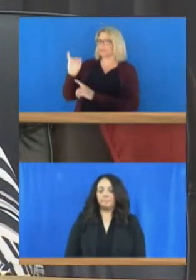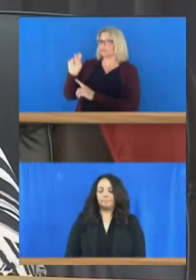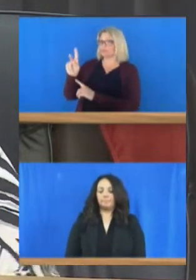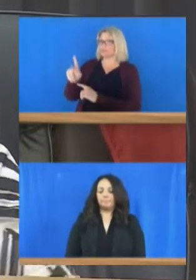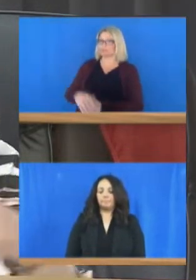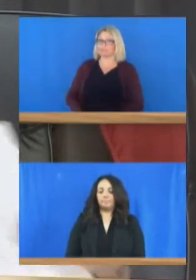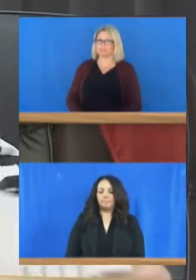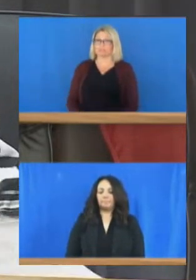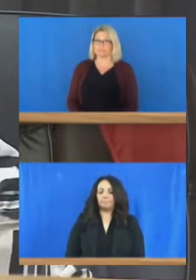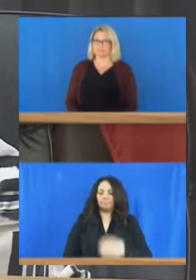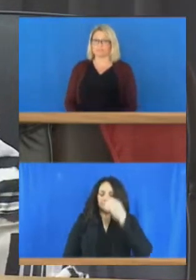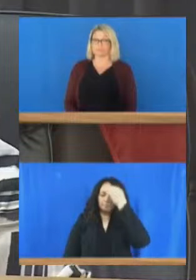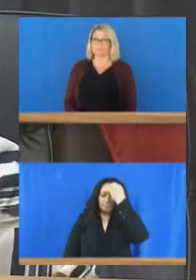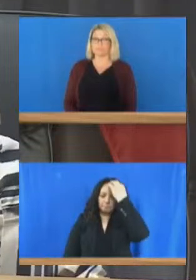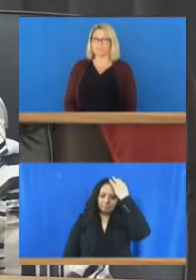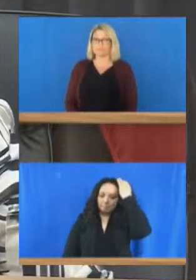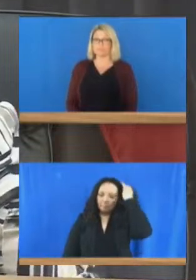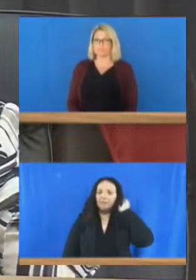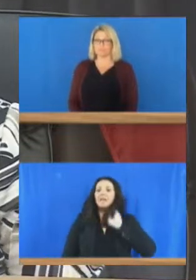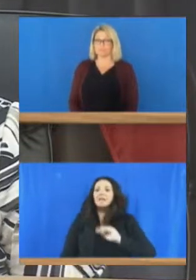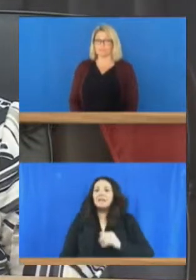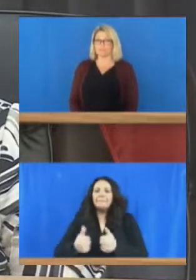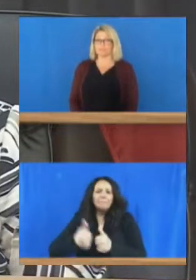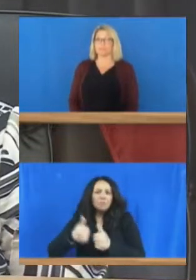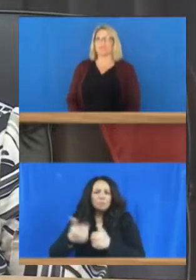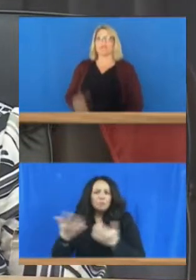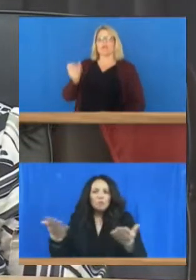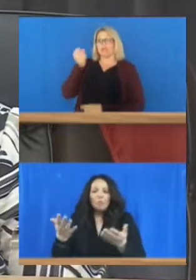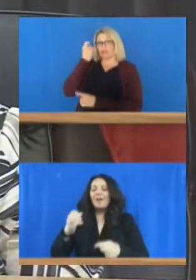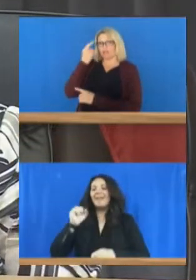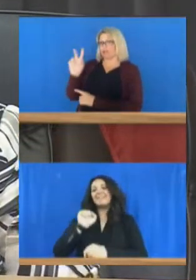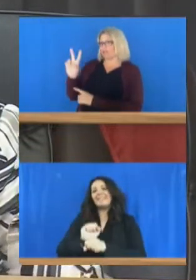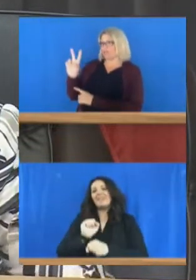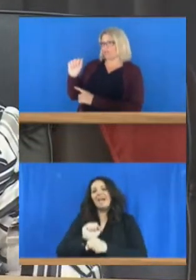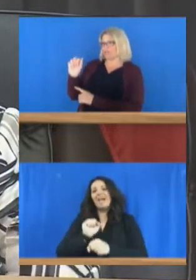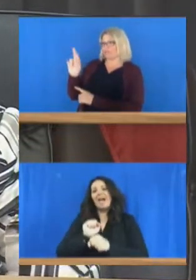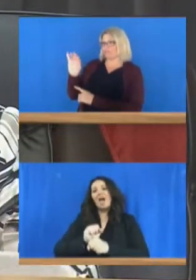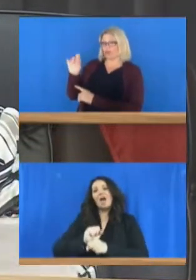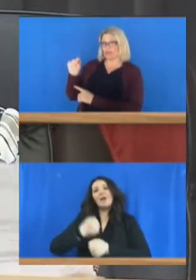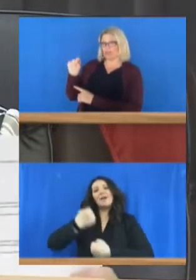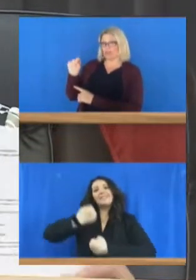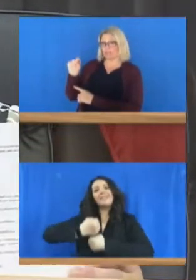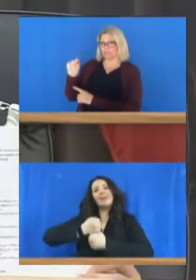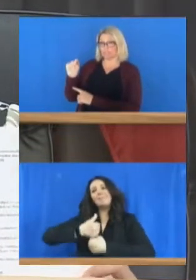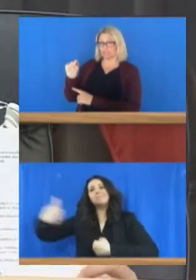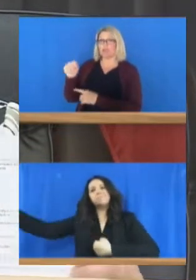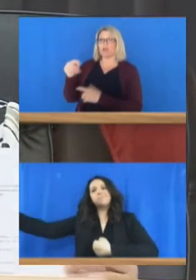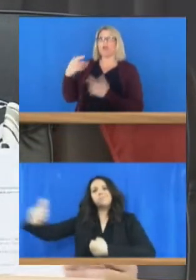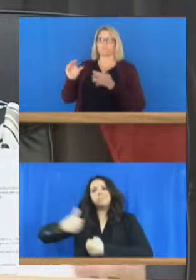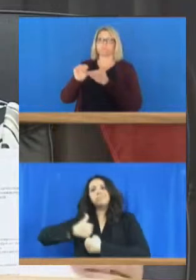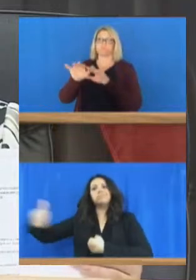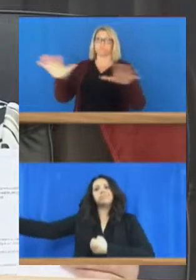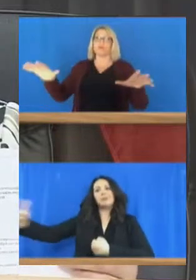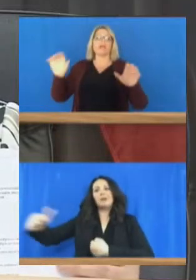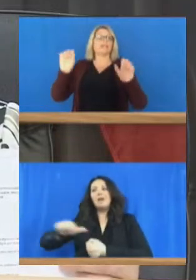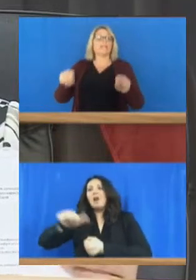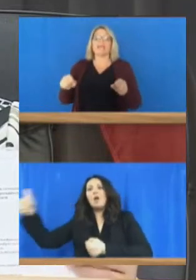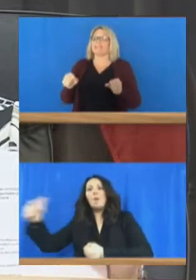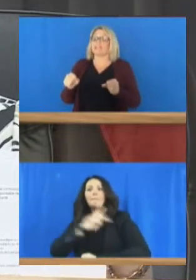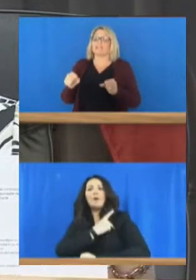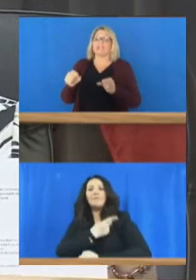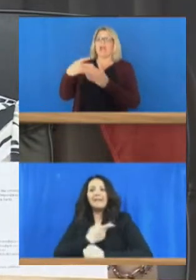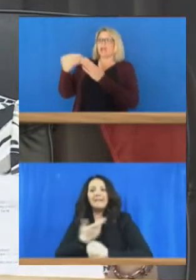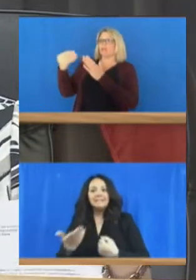follow self-isolation guidelines. And as I said before, I think most people are following all of those guidelines. And I think